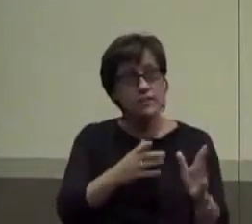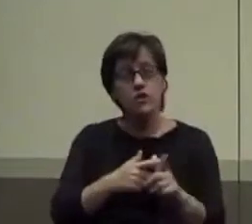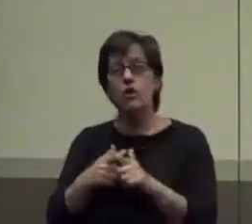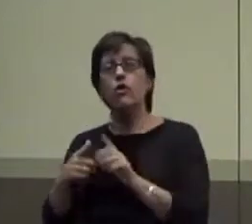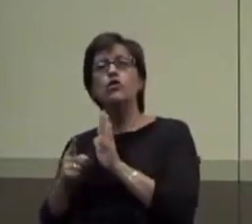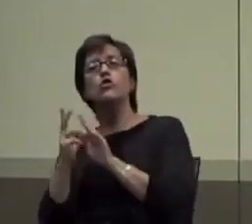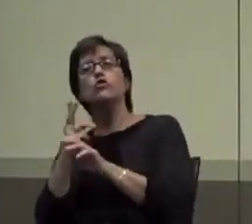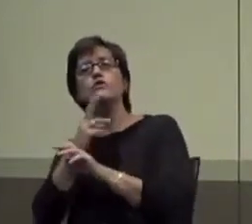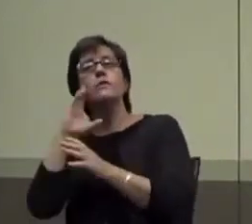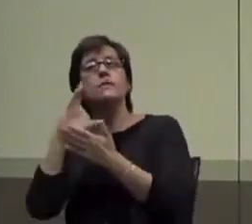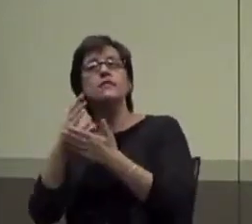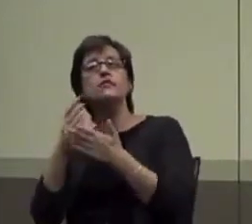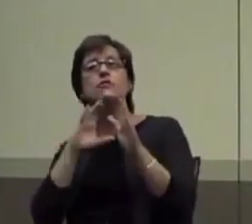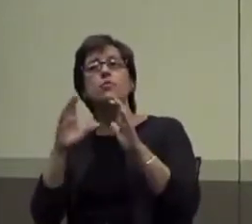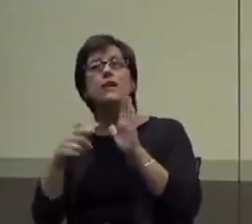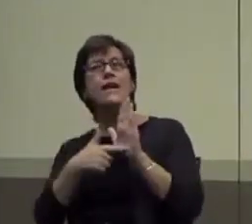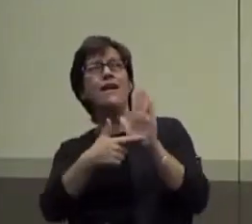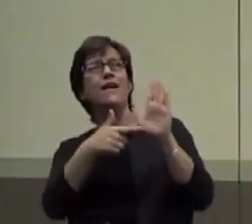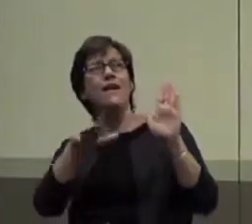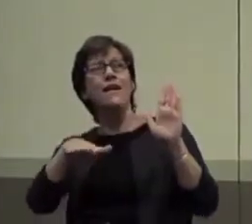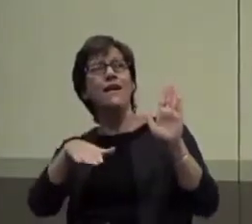my picture communication to say I need help?